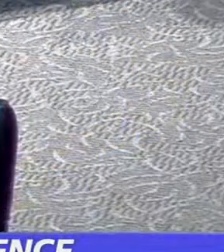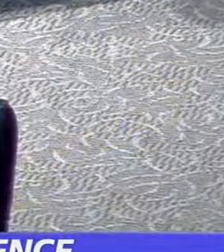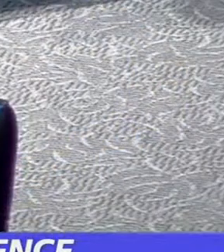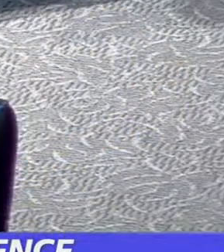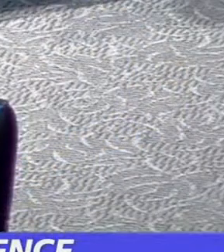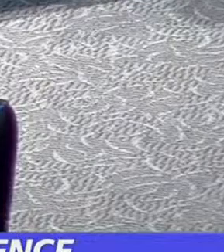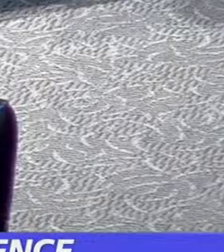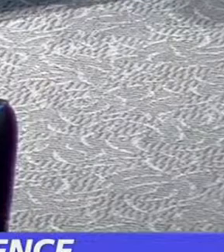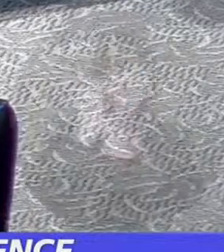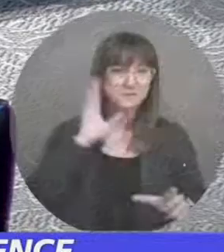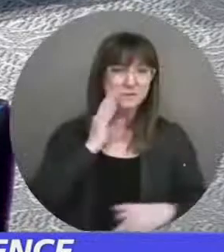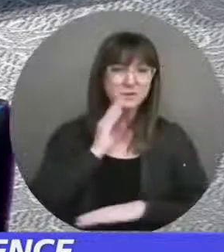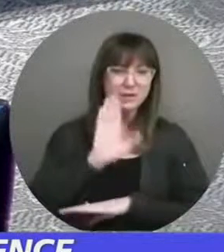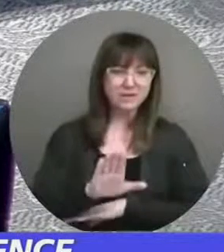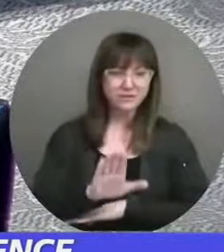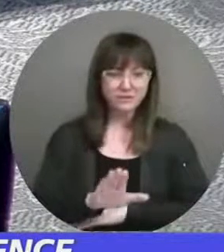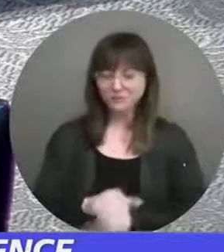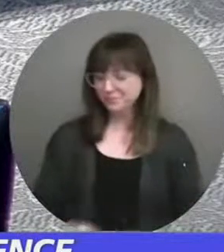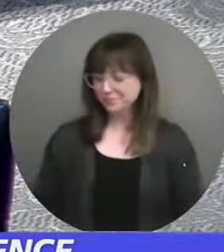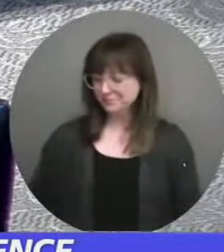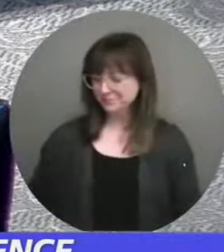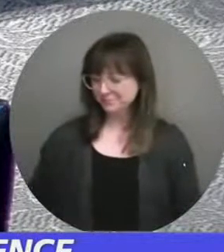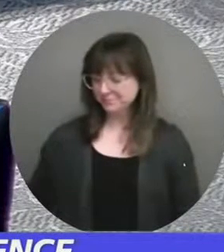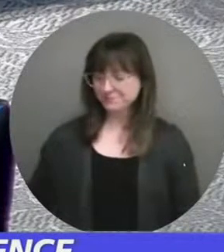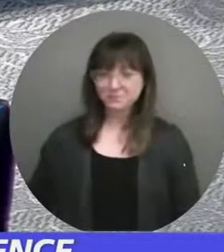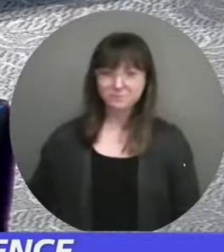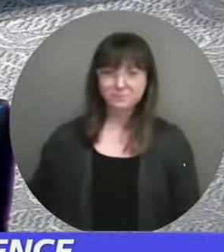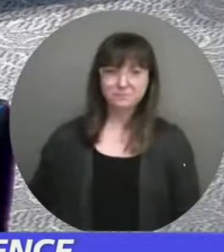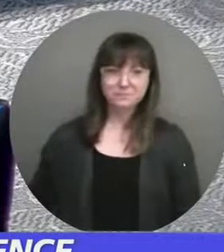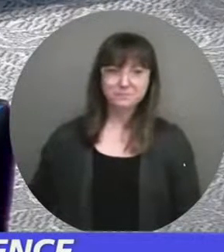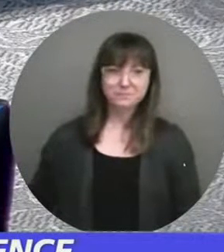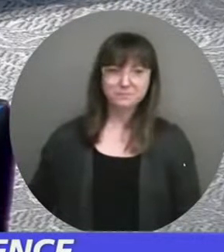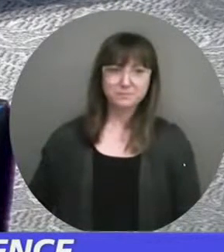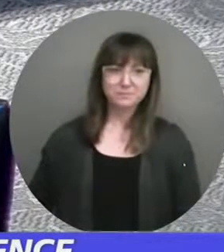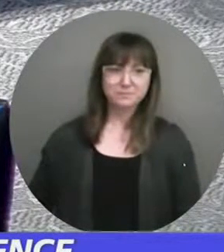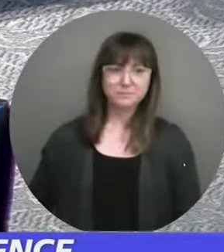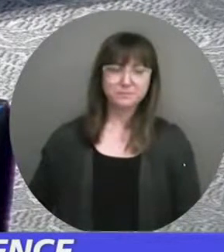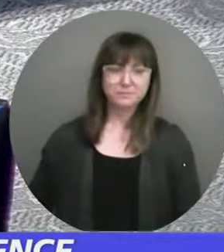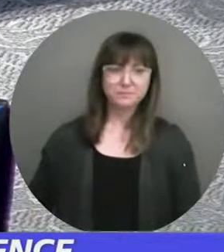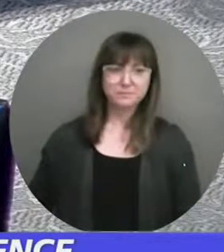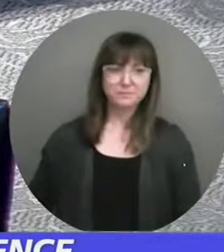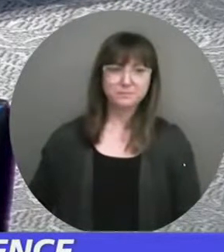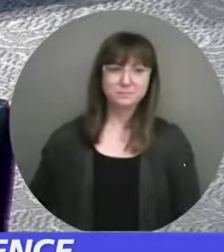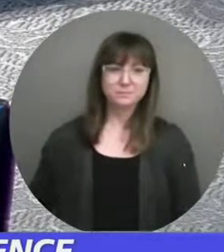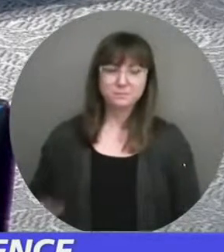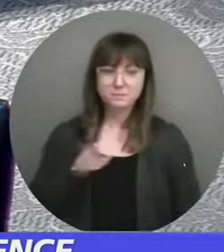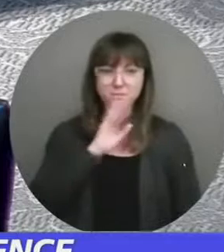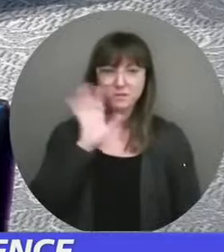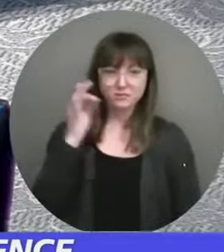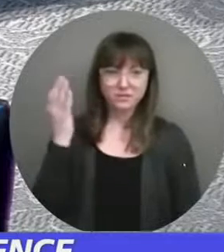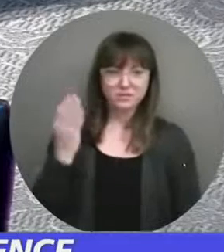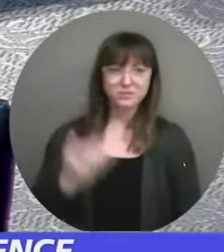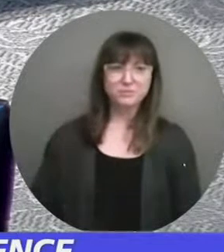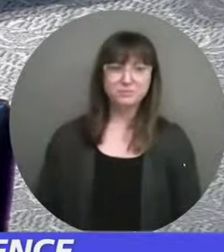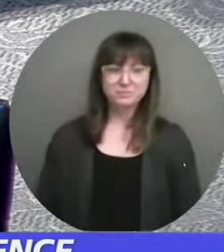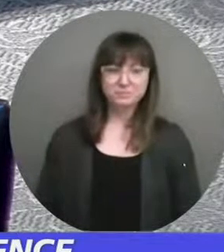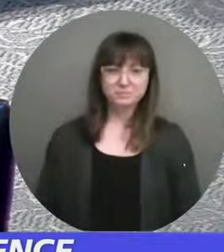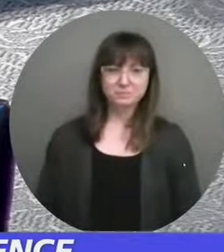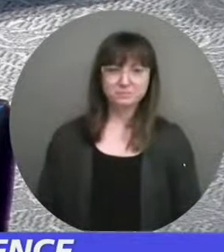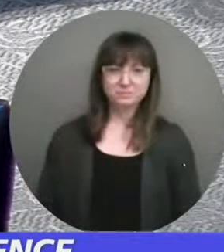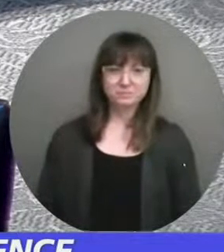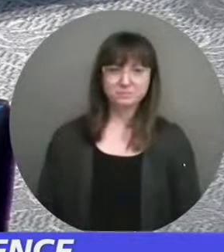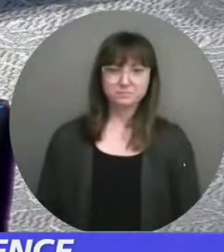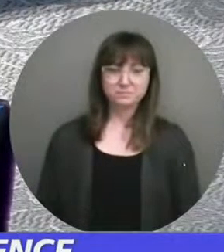afternoon, everyone. Bonjour tout le monde. Merci d'être avec nous aujourd'hui. Je m'appelle Kina Leclerc et je